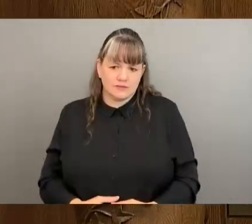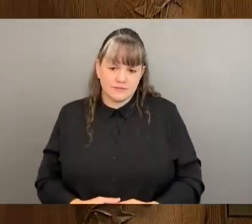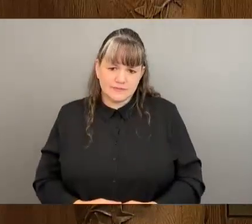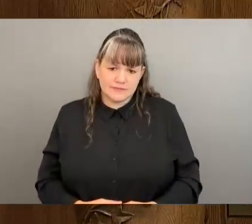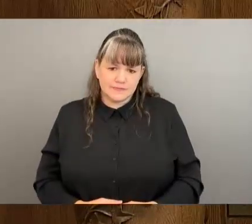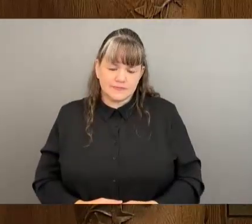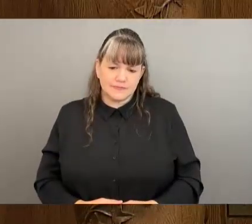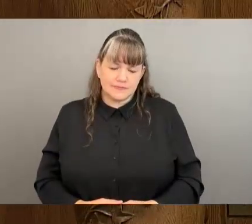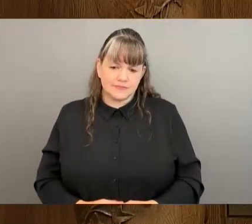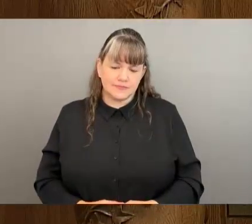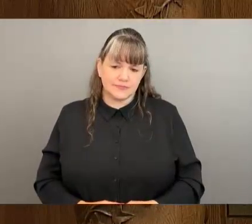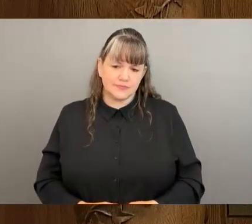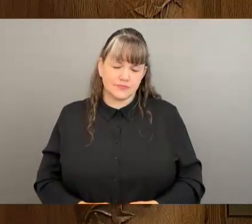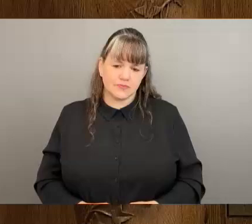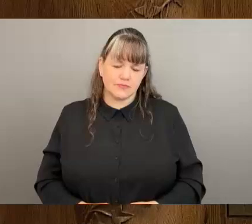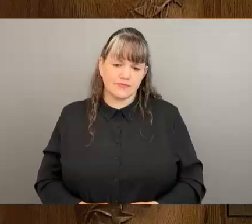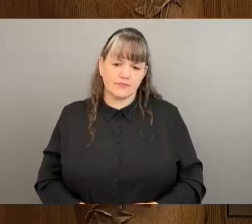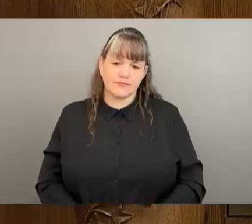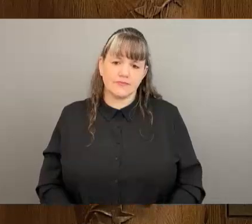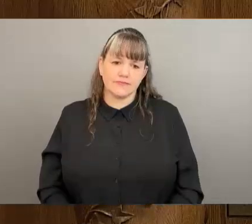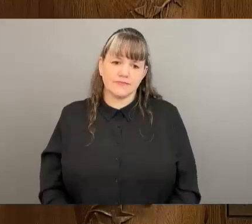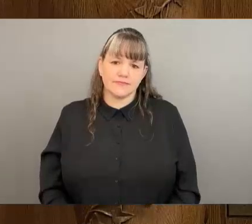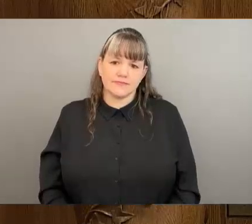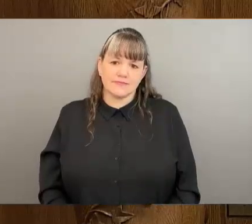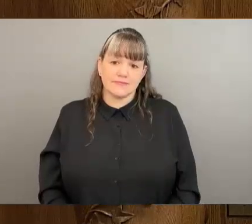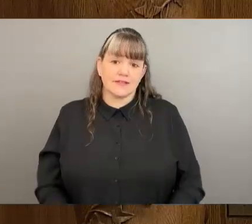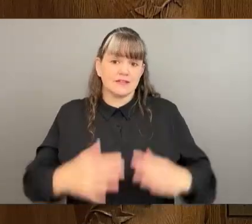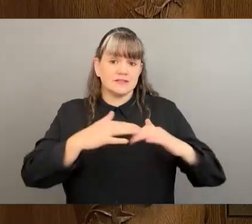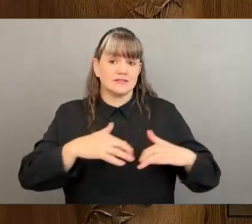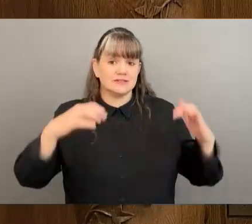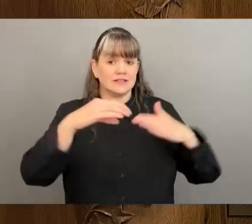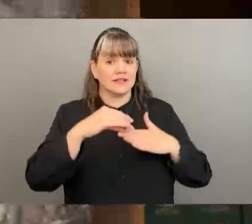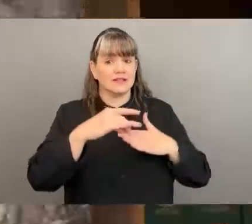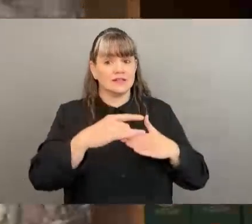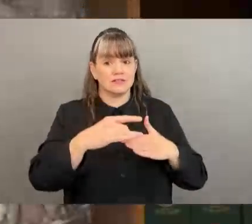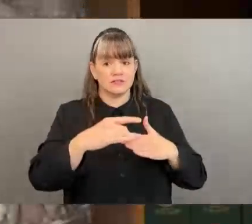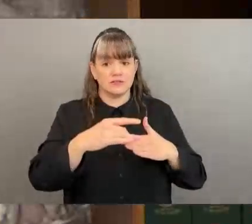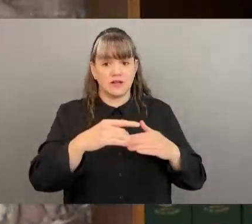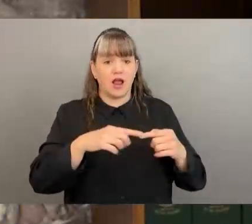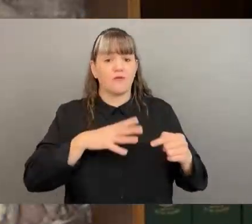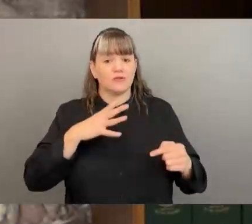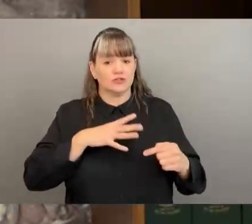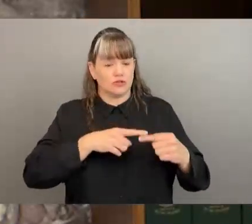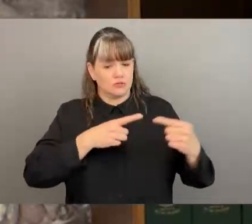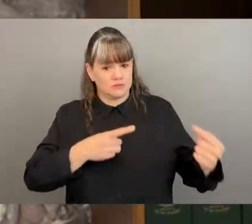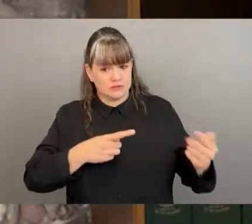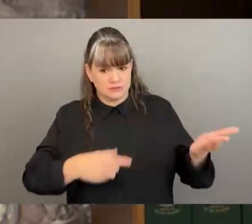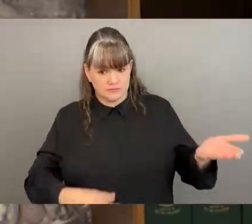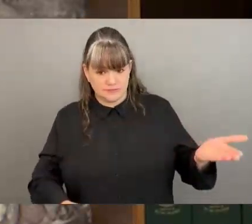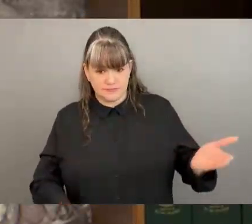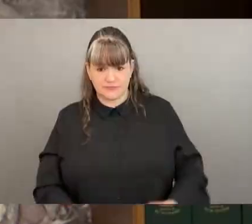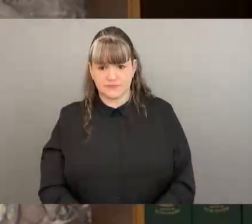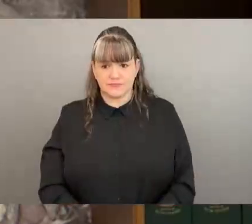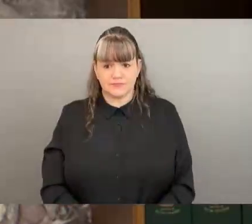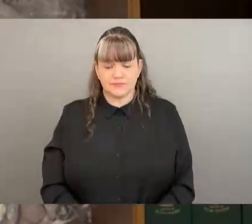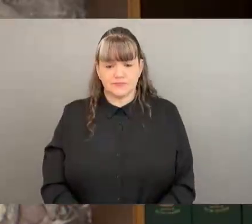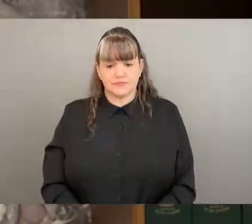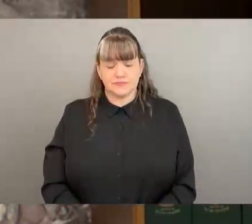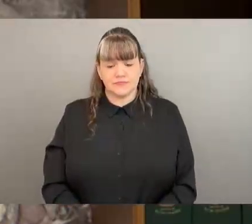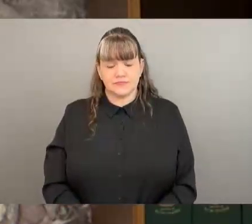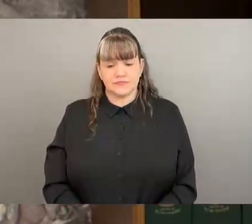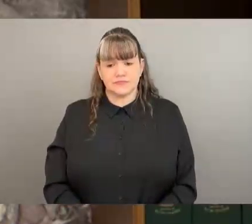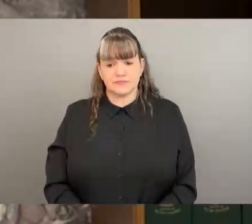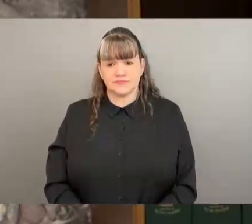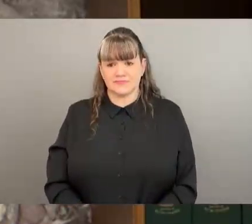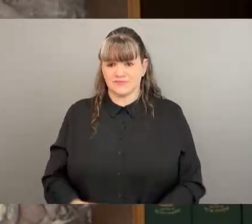House Leader of the Official Opposition. Thank you, Mr. Speaker. Right now, a 28-year-old man living in Victoria